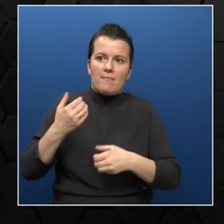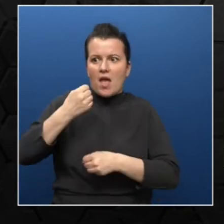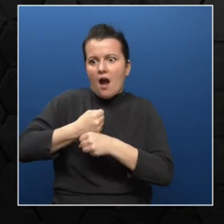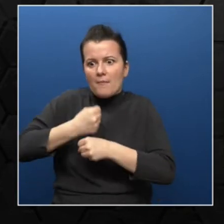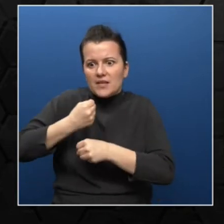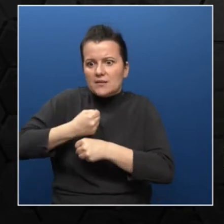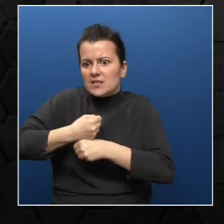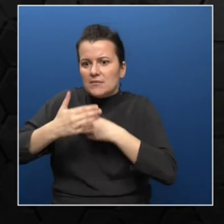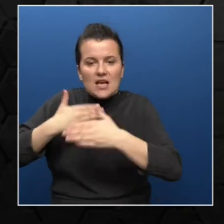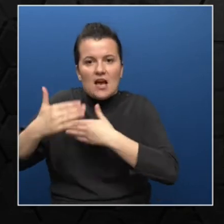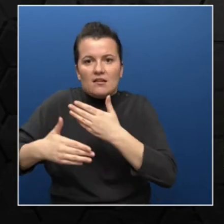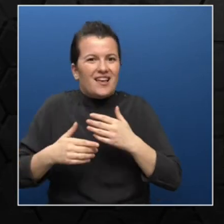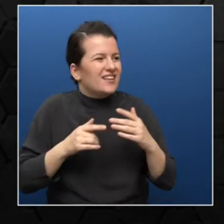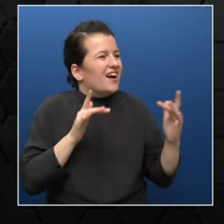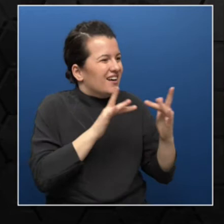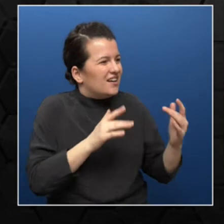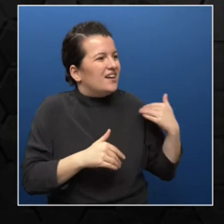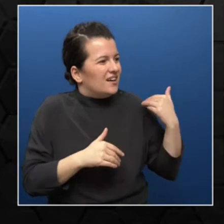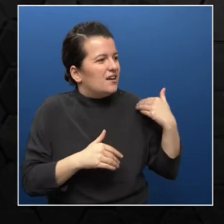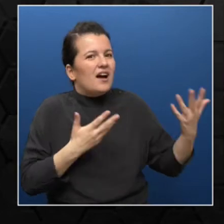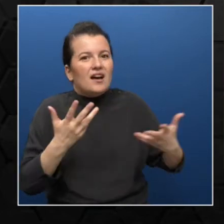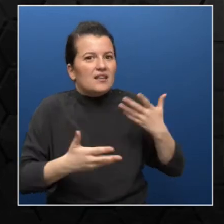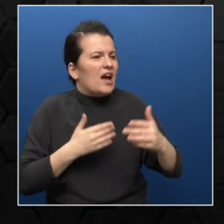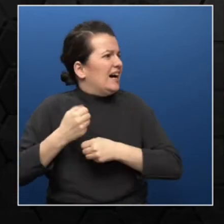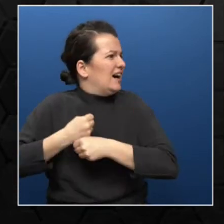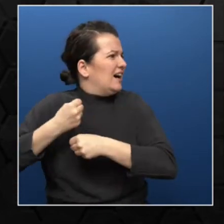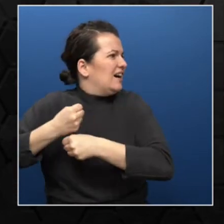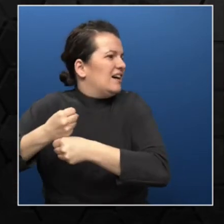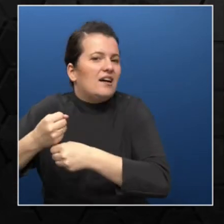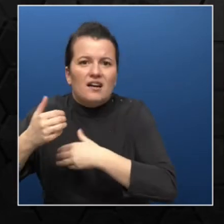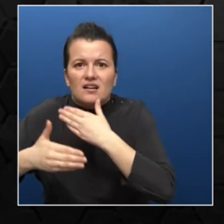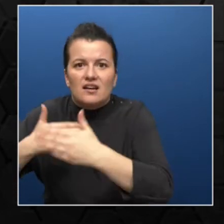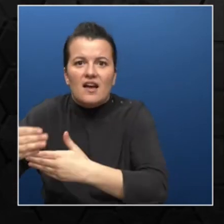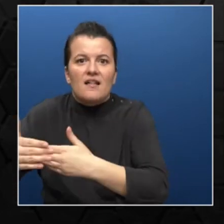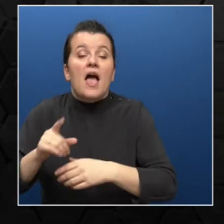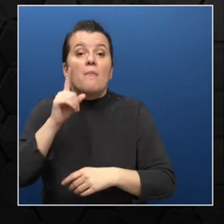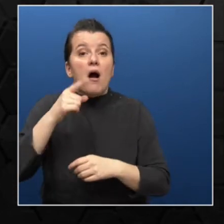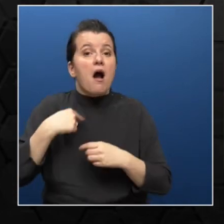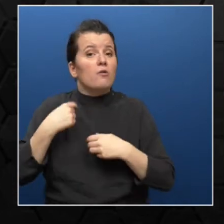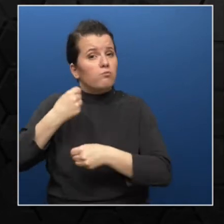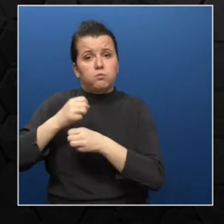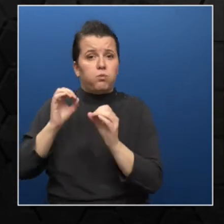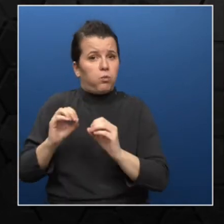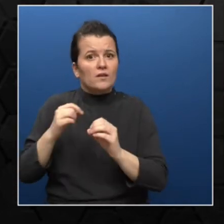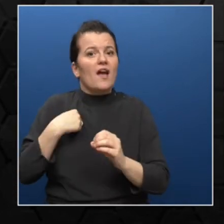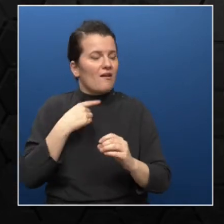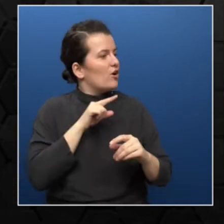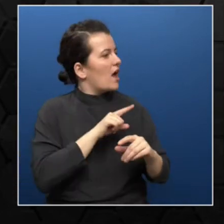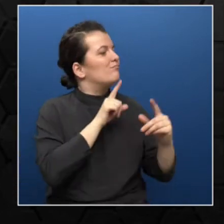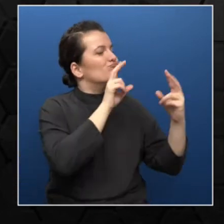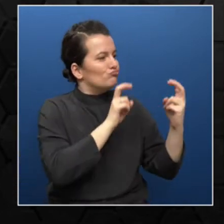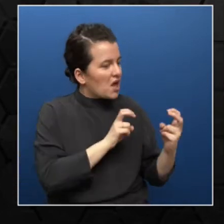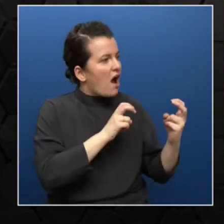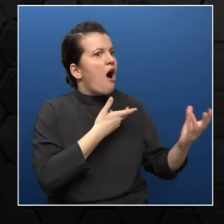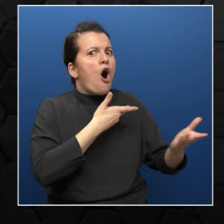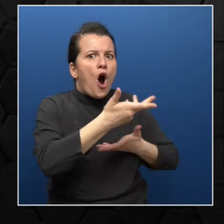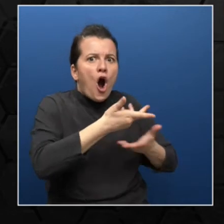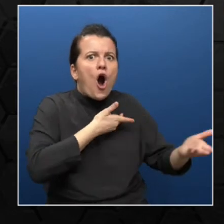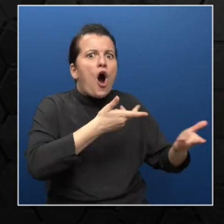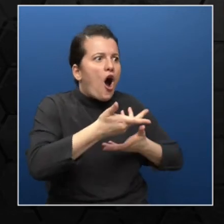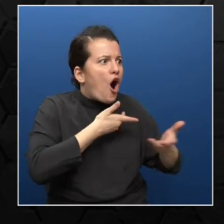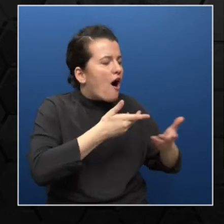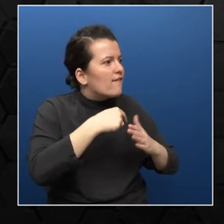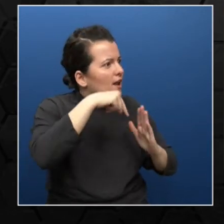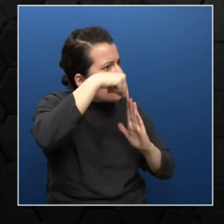And I'm the same. Like I love talking about the things that I'm interested in. I'm very passionate about it. And so we will